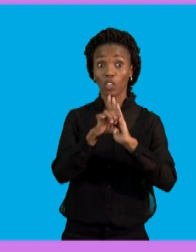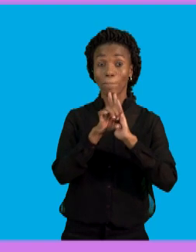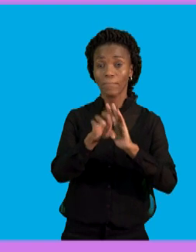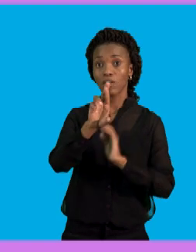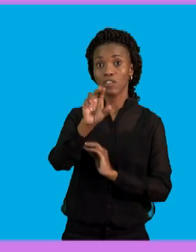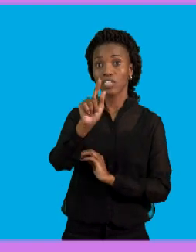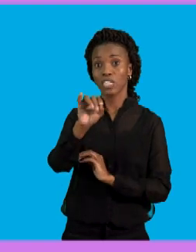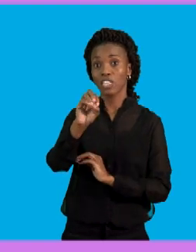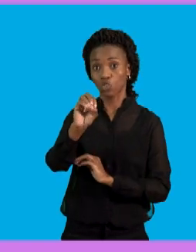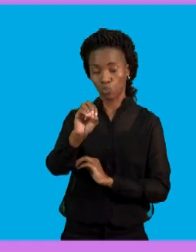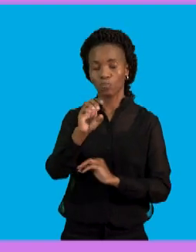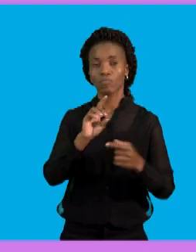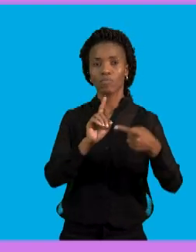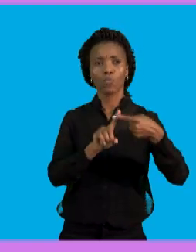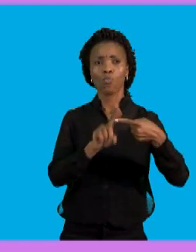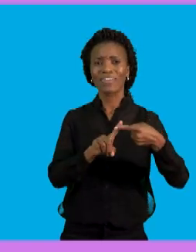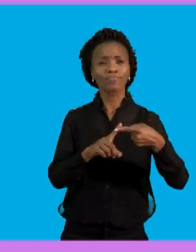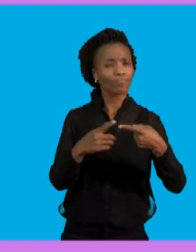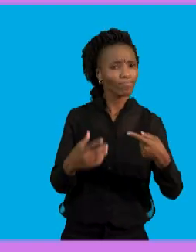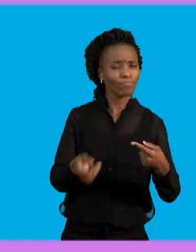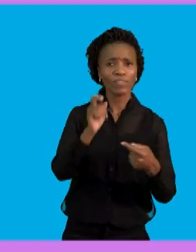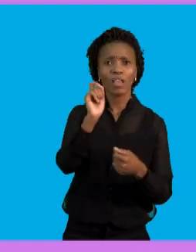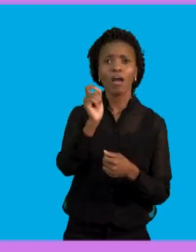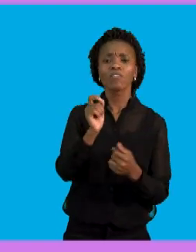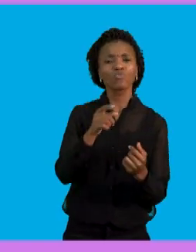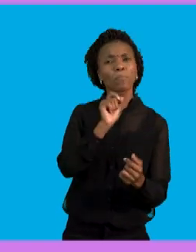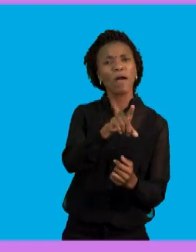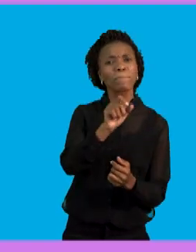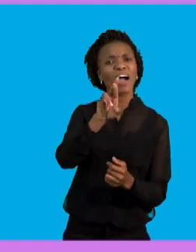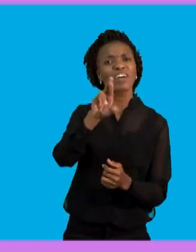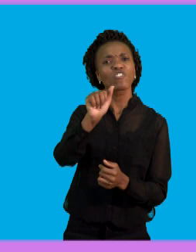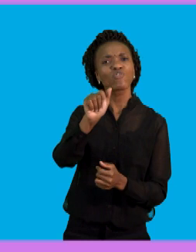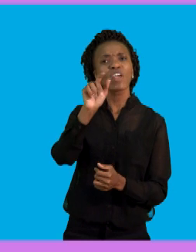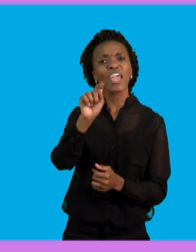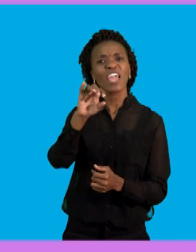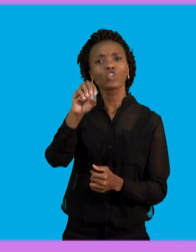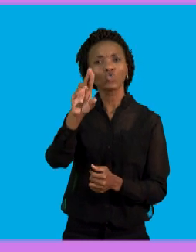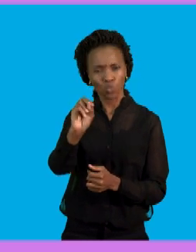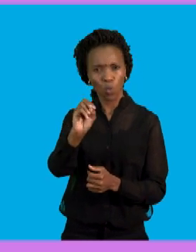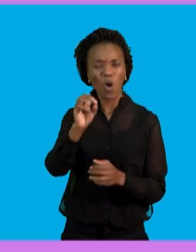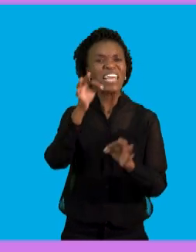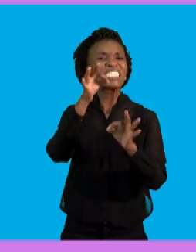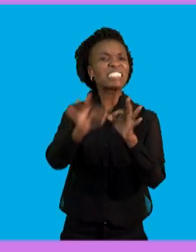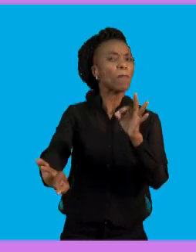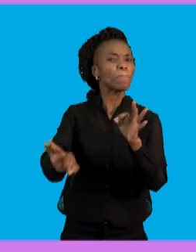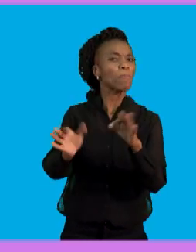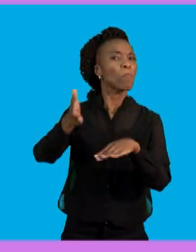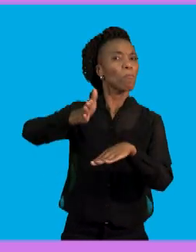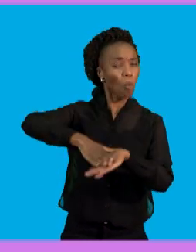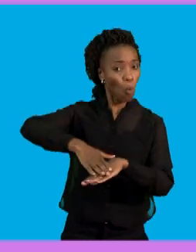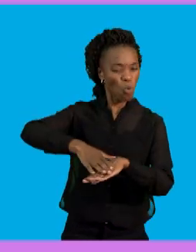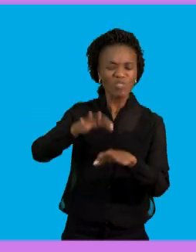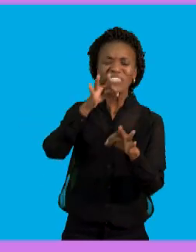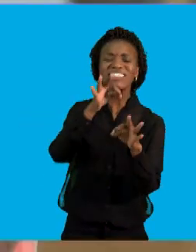example that is given to us, which is number 1. It says, write the following ratios in simplified form. Now when they talk